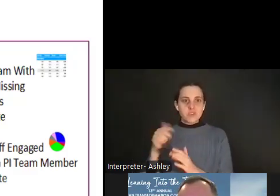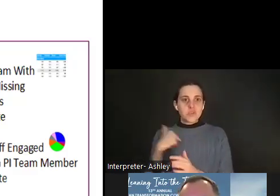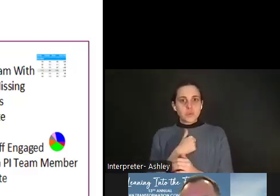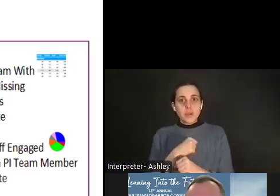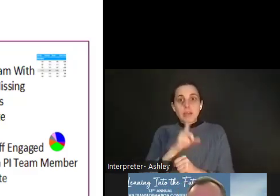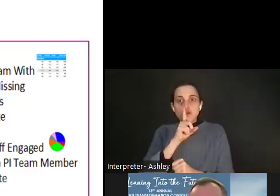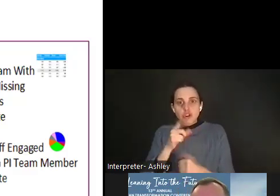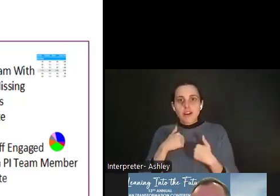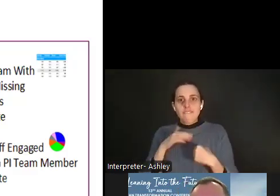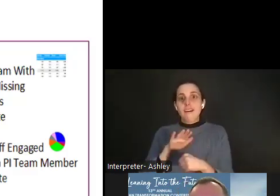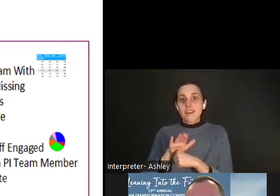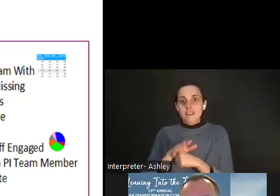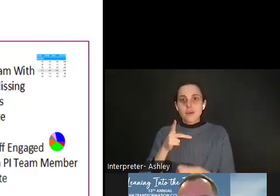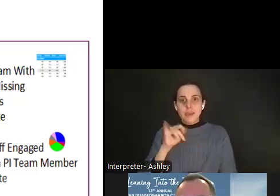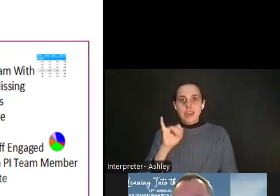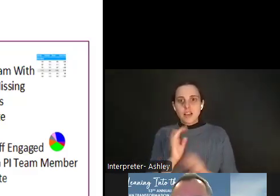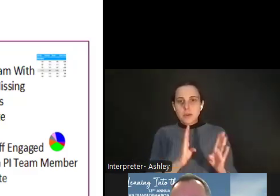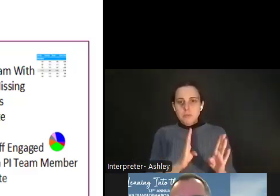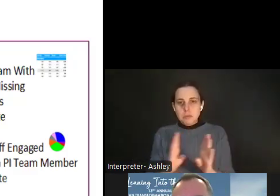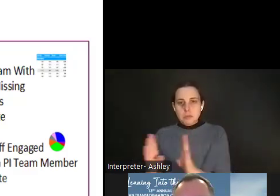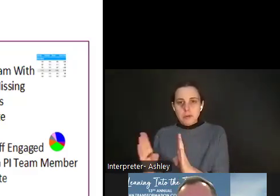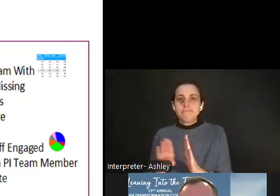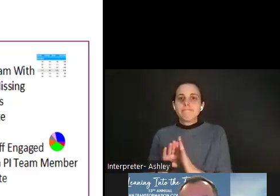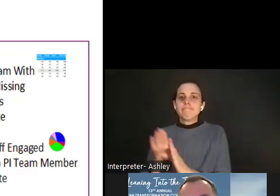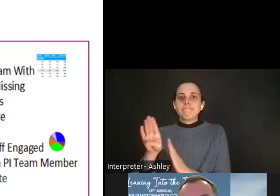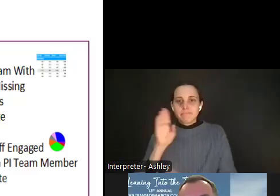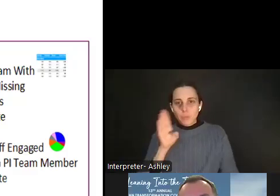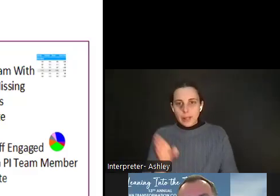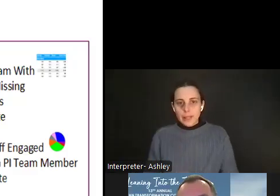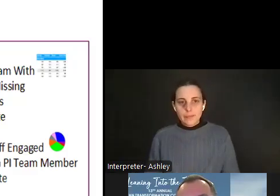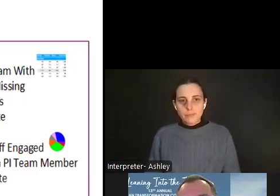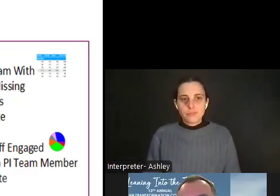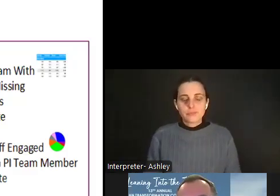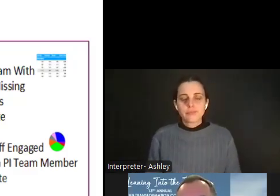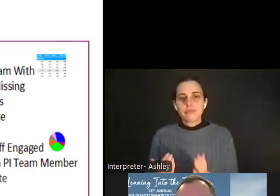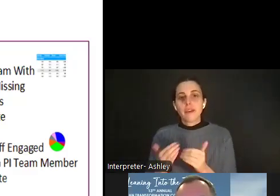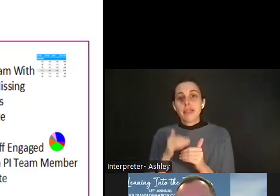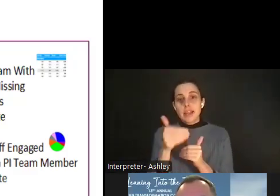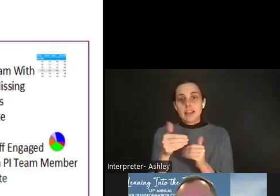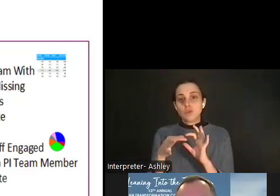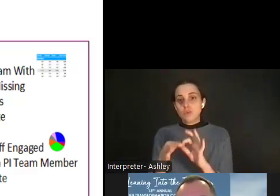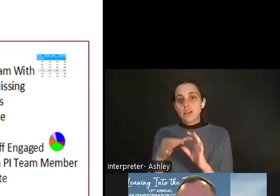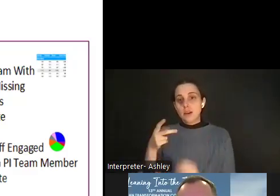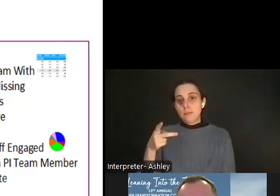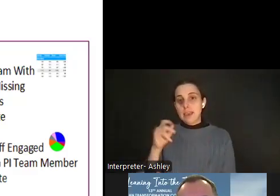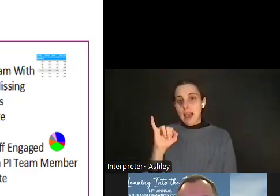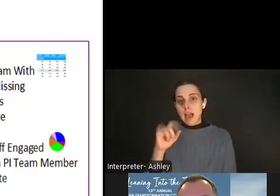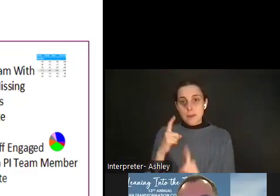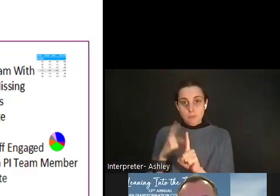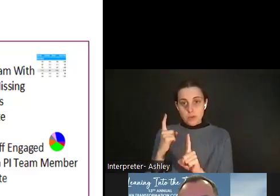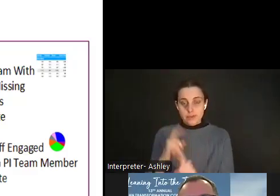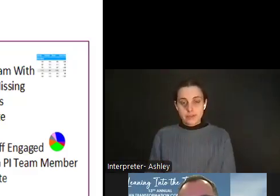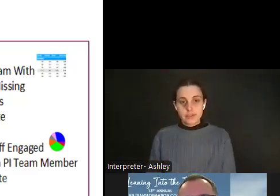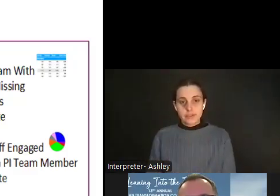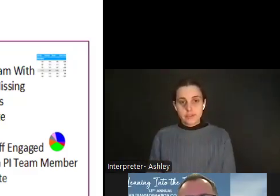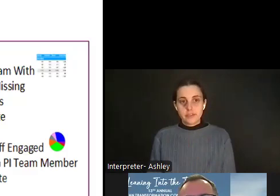that. And then the next four are really relate to PI points. So again, the point is not the